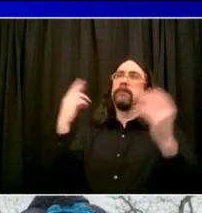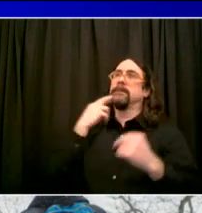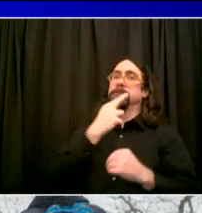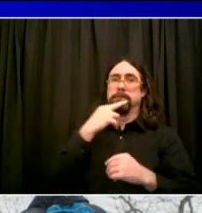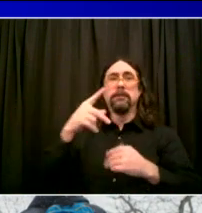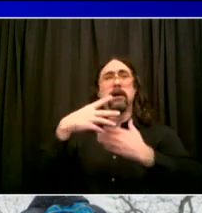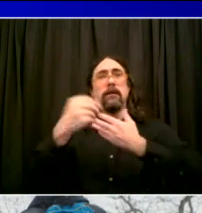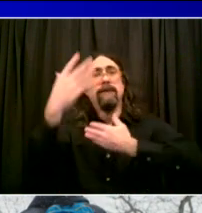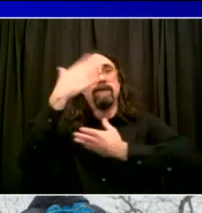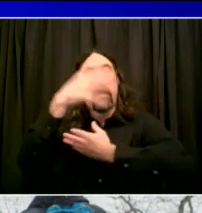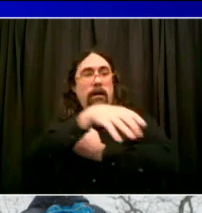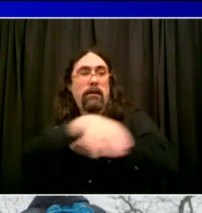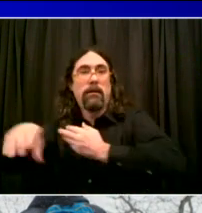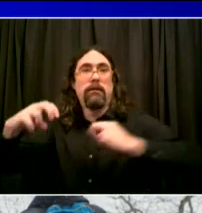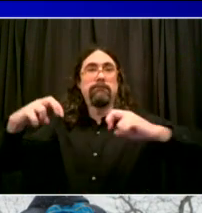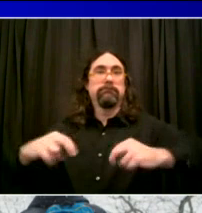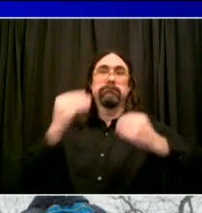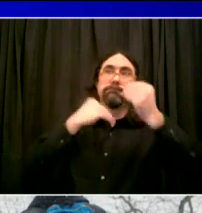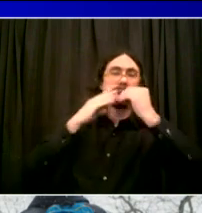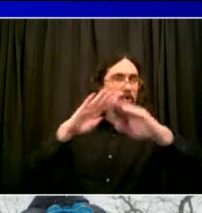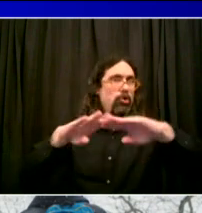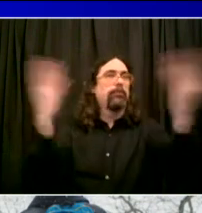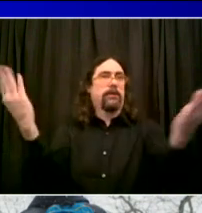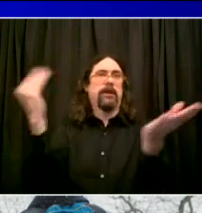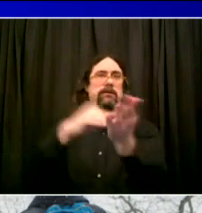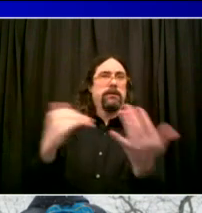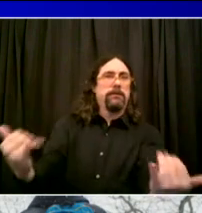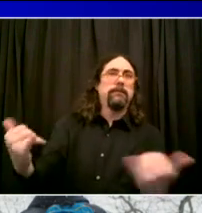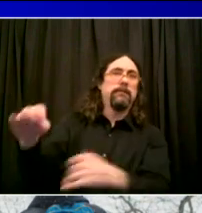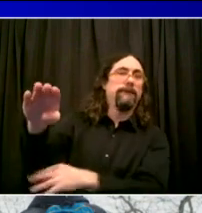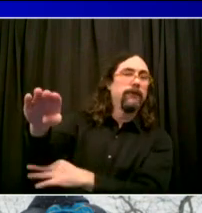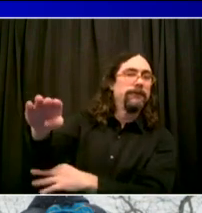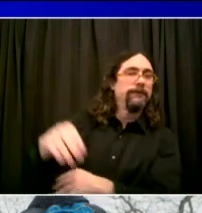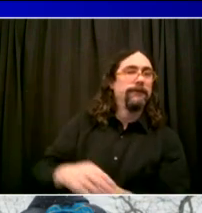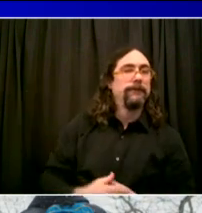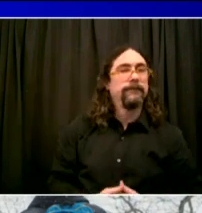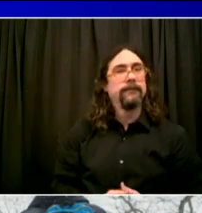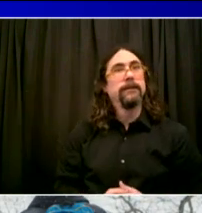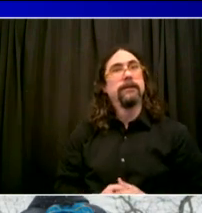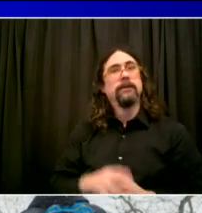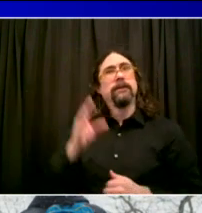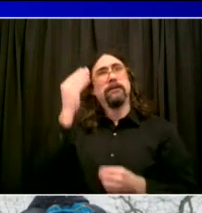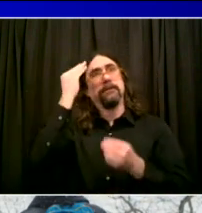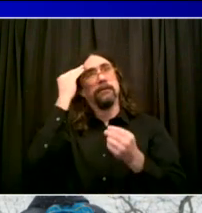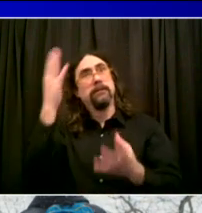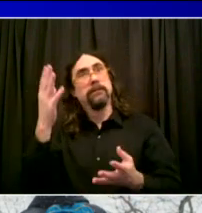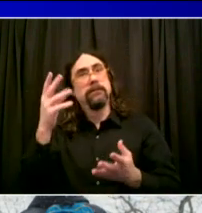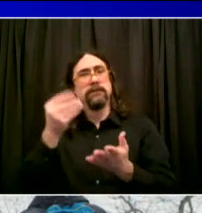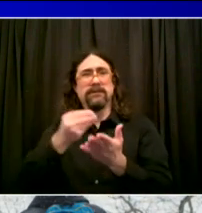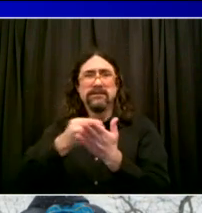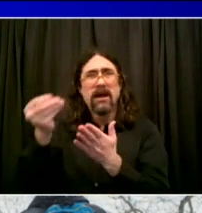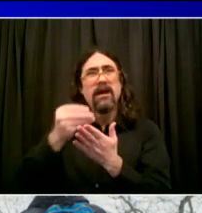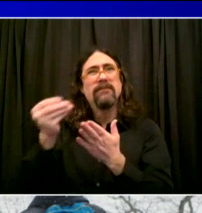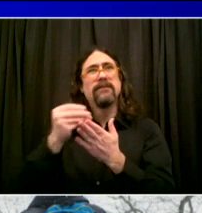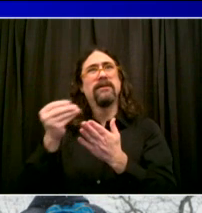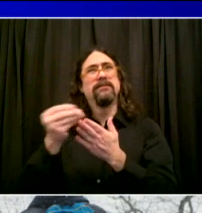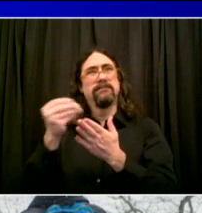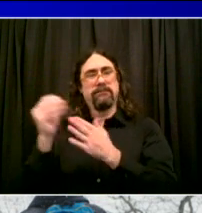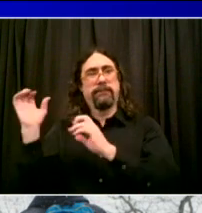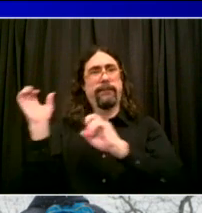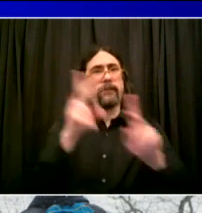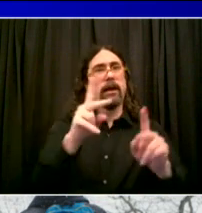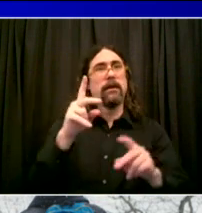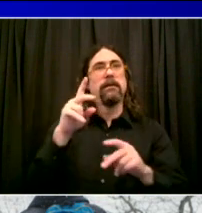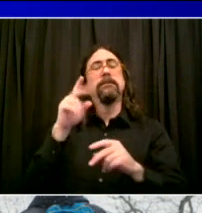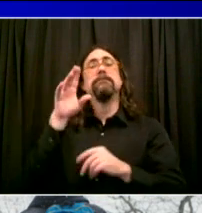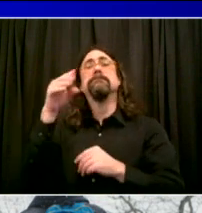Initiative resumes tomorrow. Now, want to remind everyone, people who love our restaurants, please get out there, help them out. Restaurant